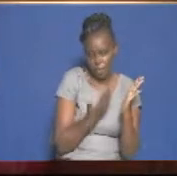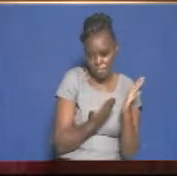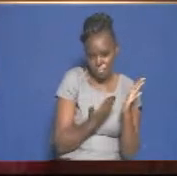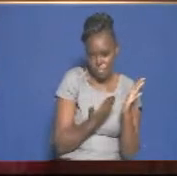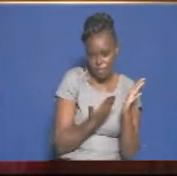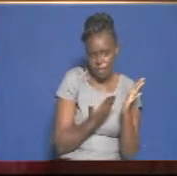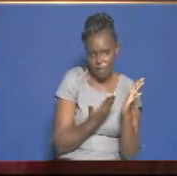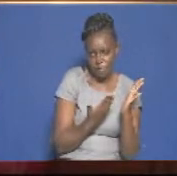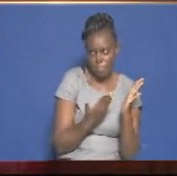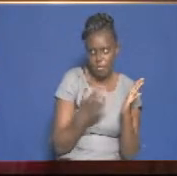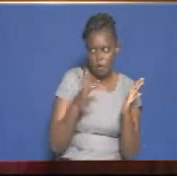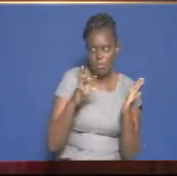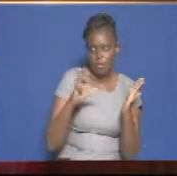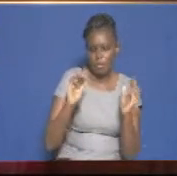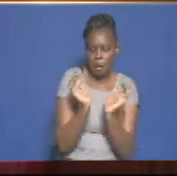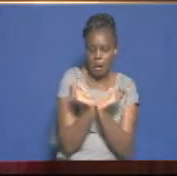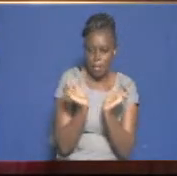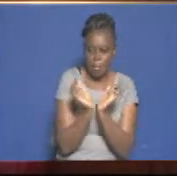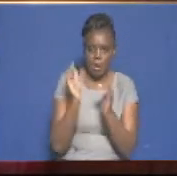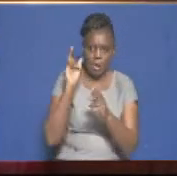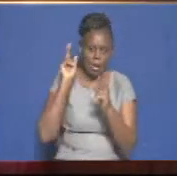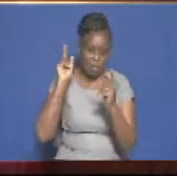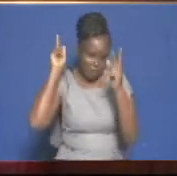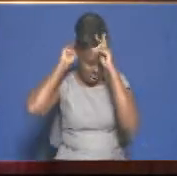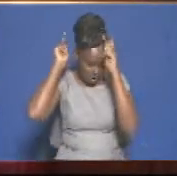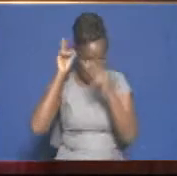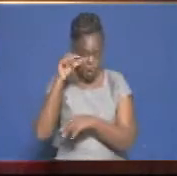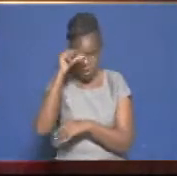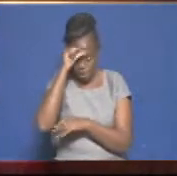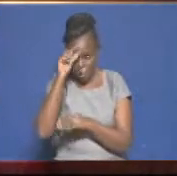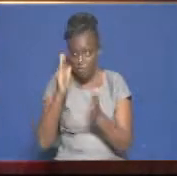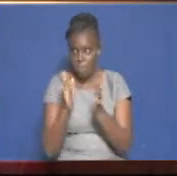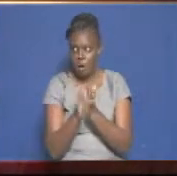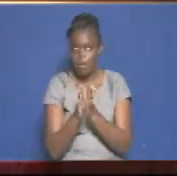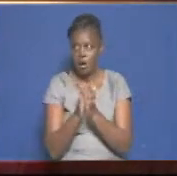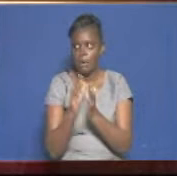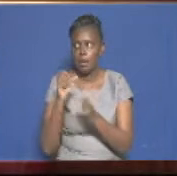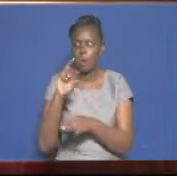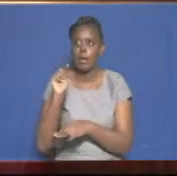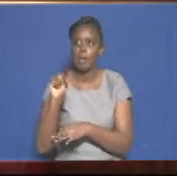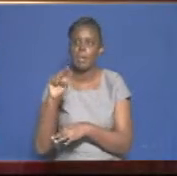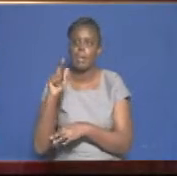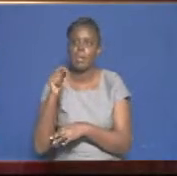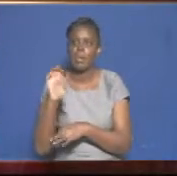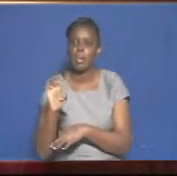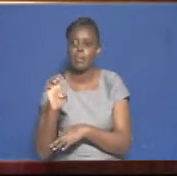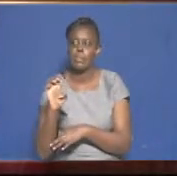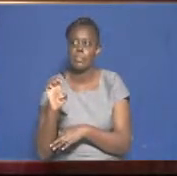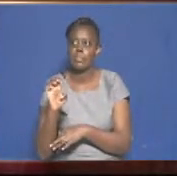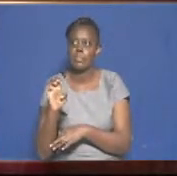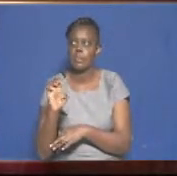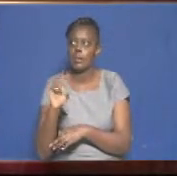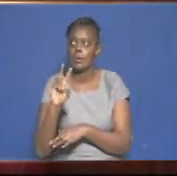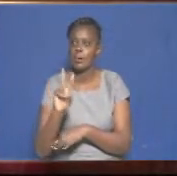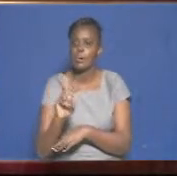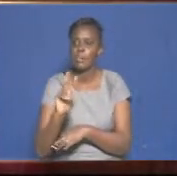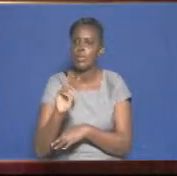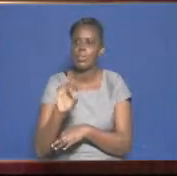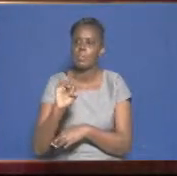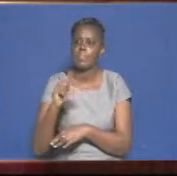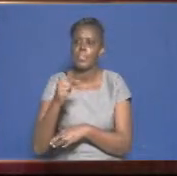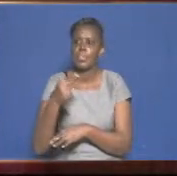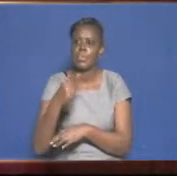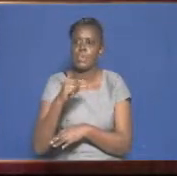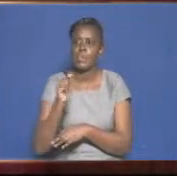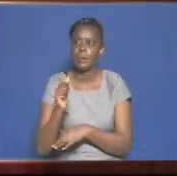gold refinery in Kakamega County and a granite factory in Vihiga, Mr. Speaker. Looking